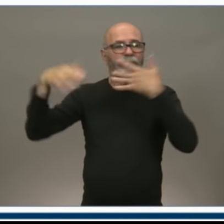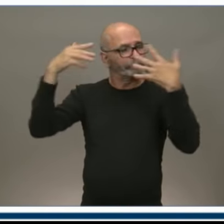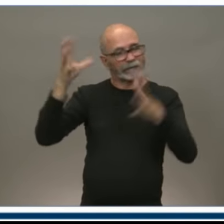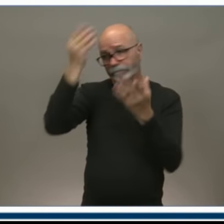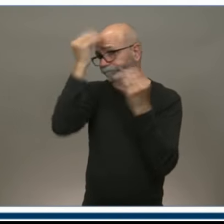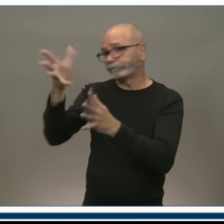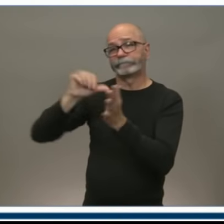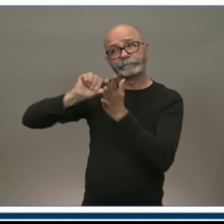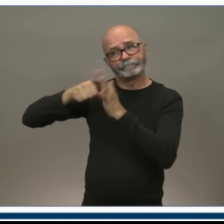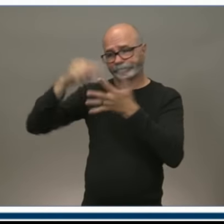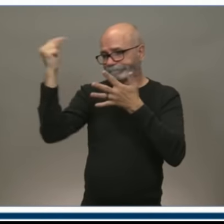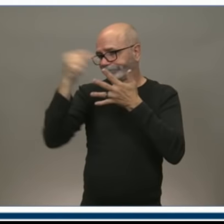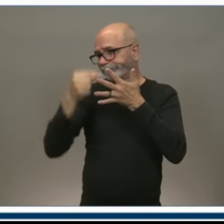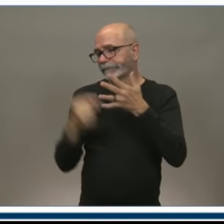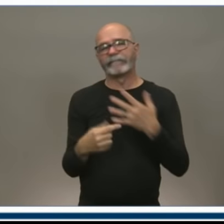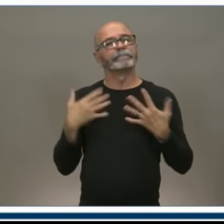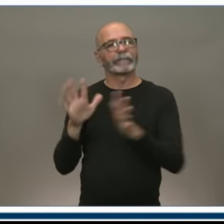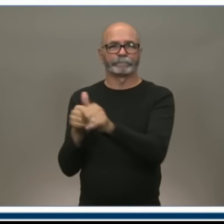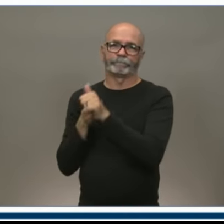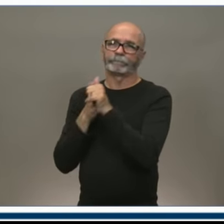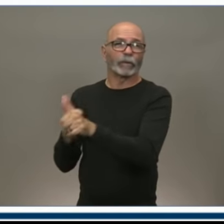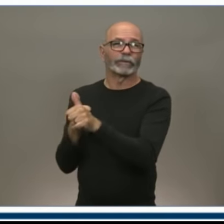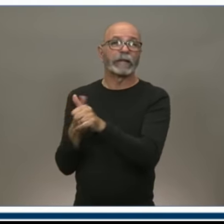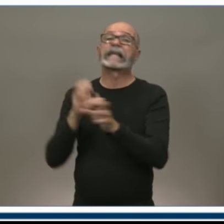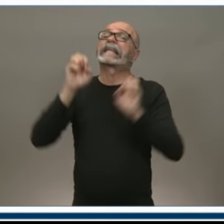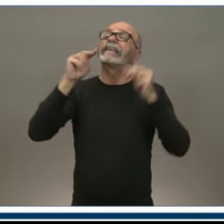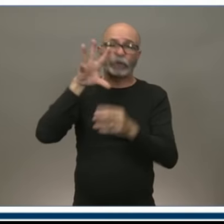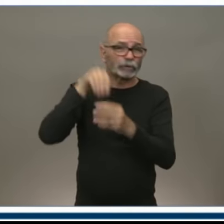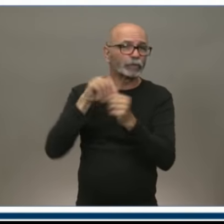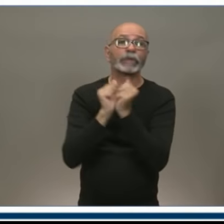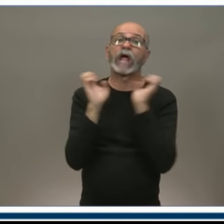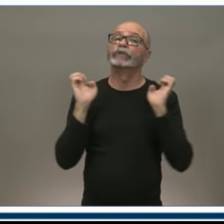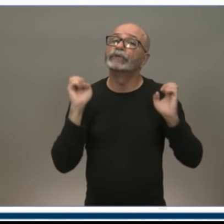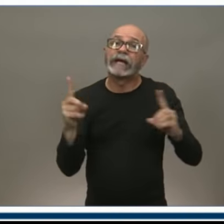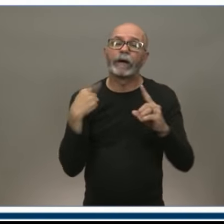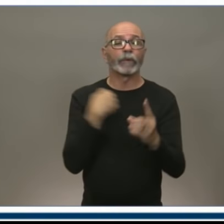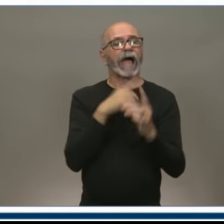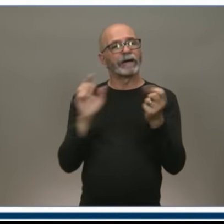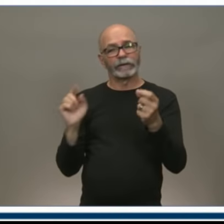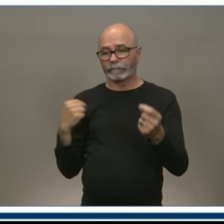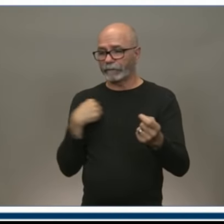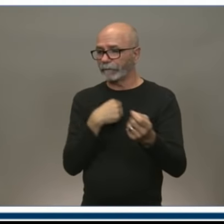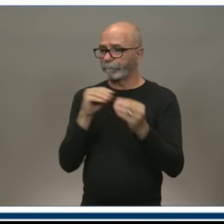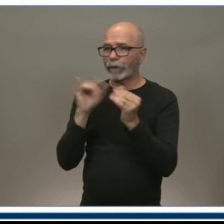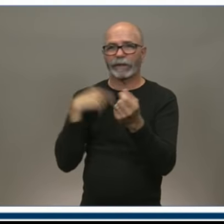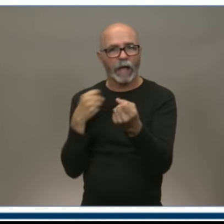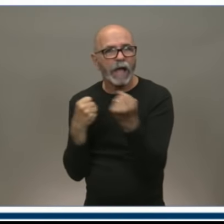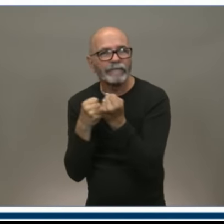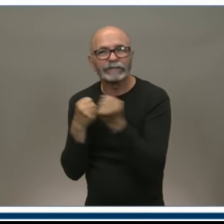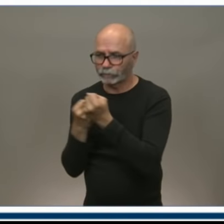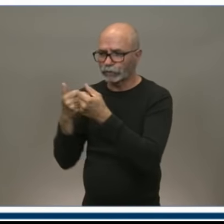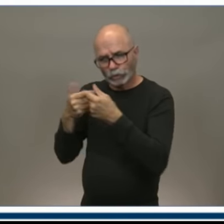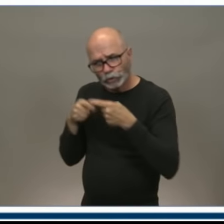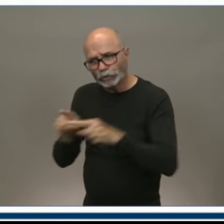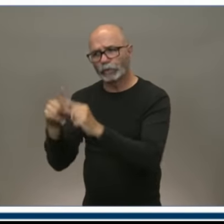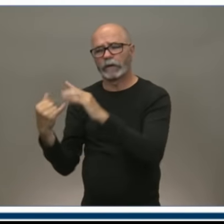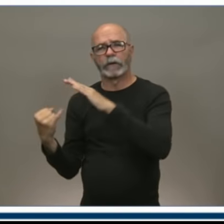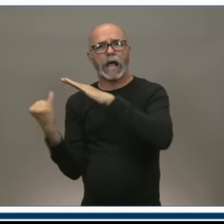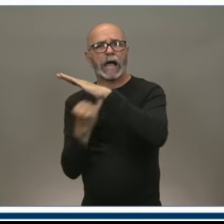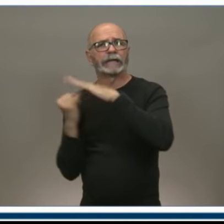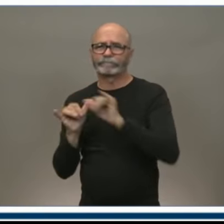with our educational colleagues around how do we support them in various ways around that quarantine like we did in August